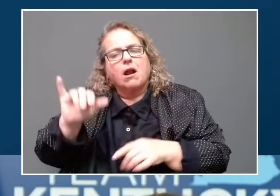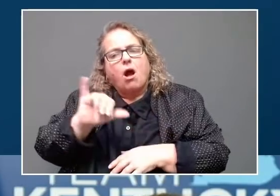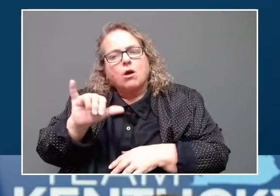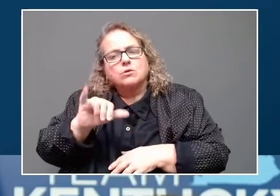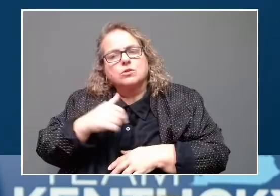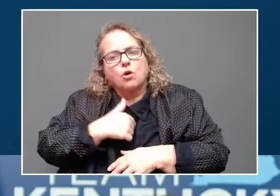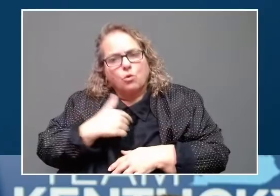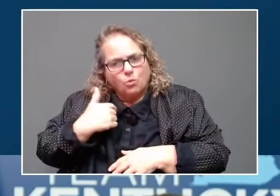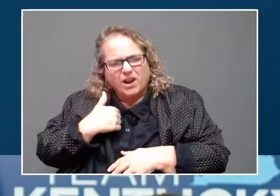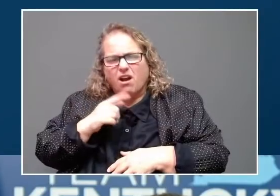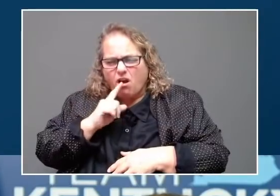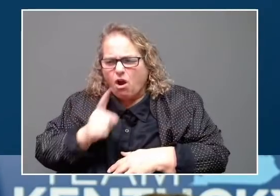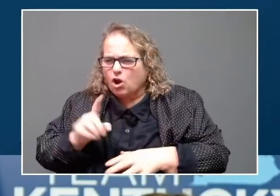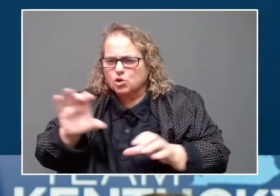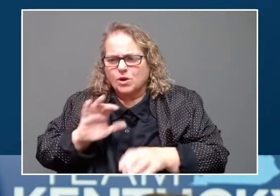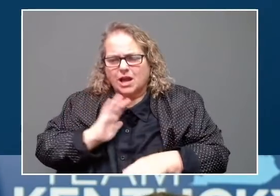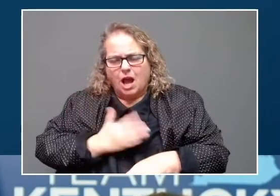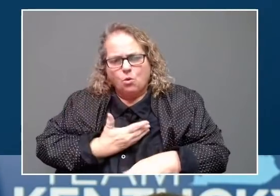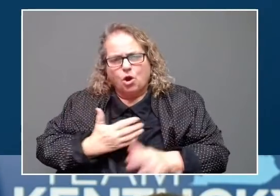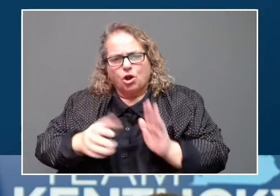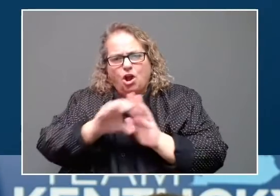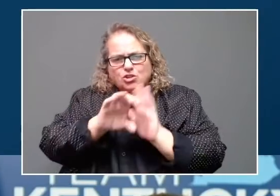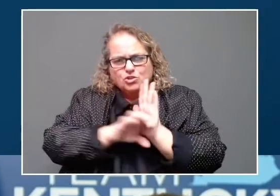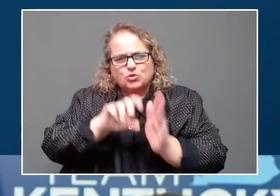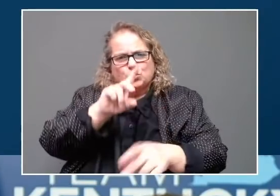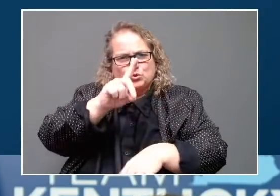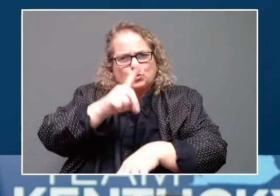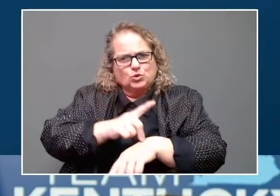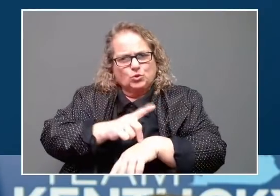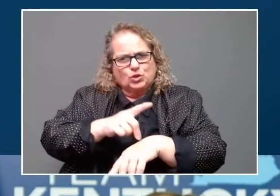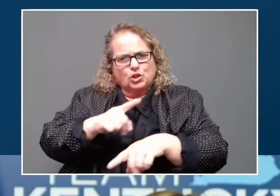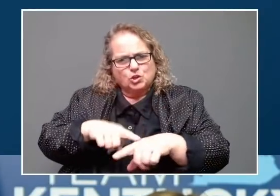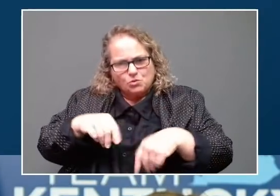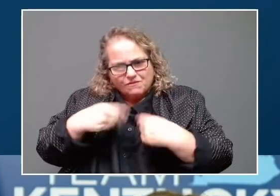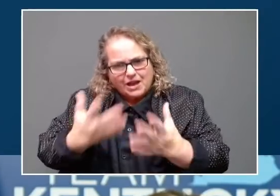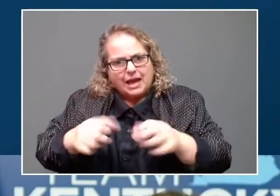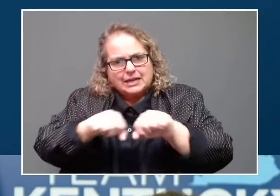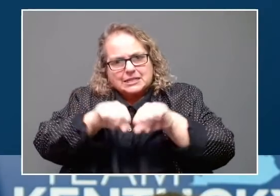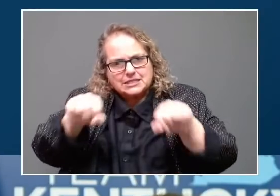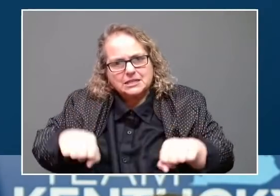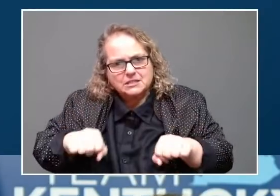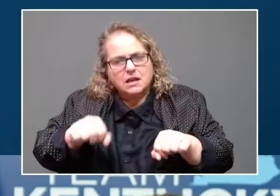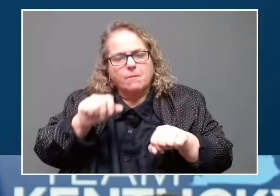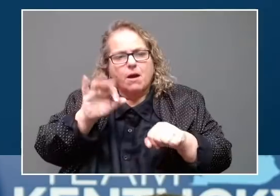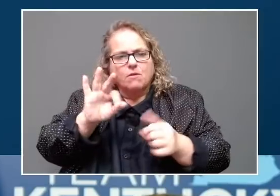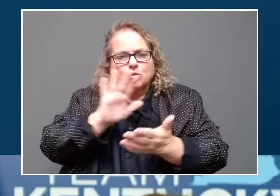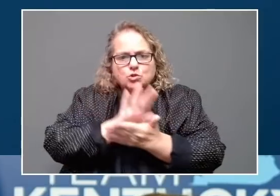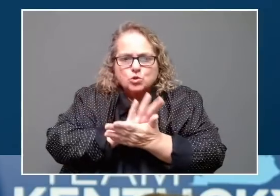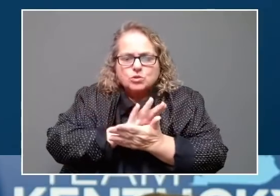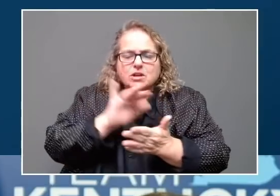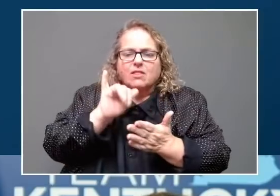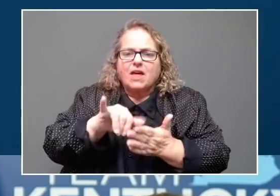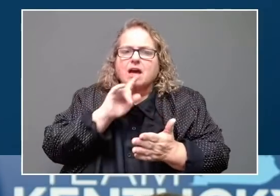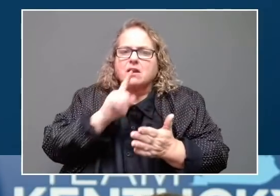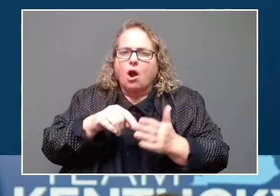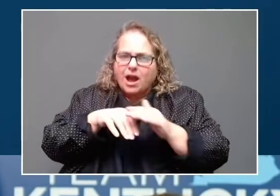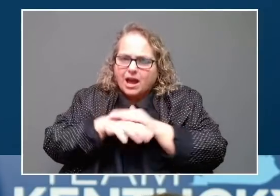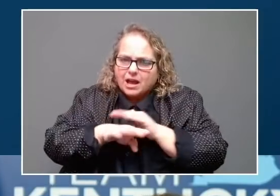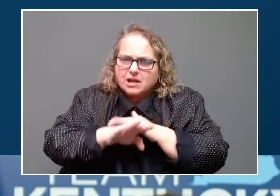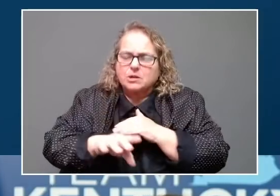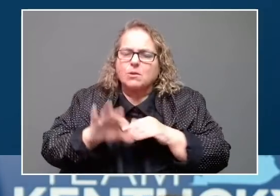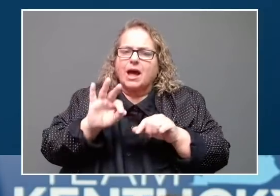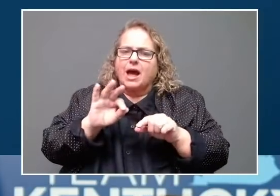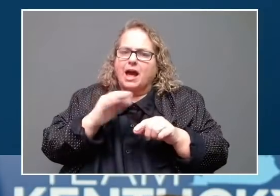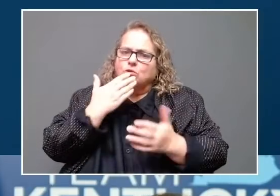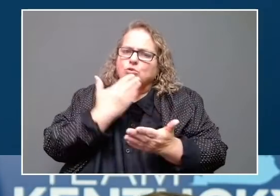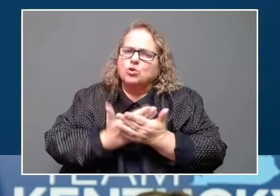duty to provide a system of common schools that are adequate and equitable. It is a commitment to ensuring that